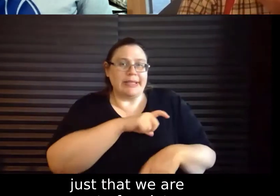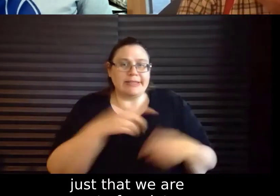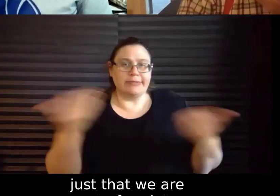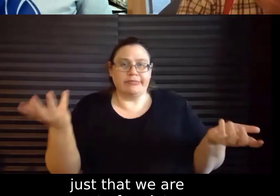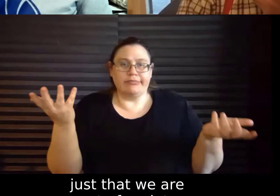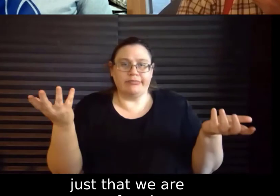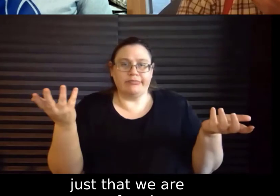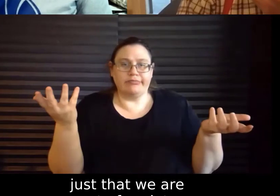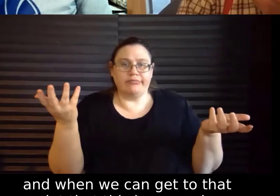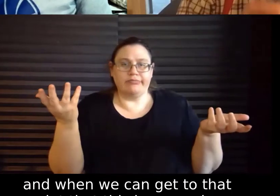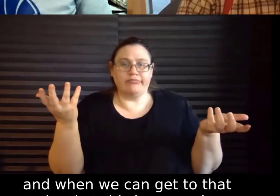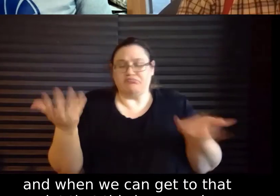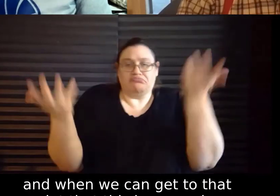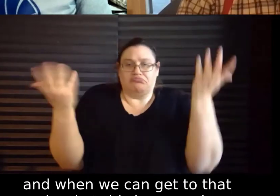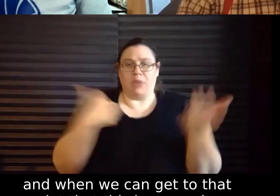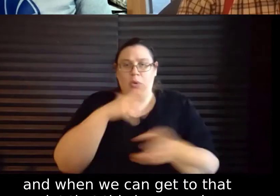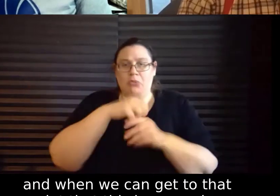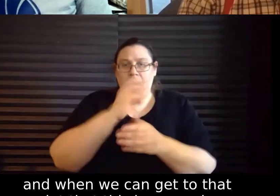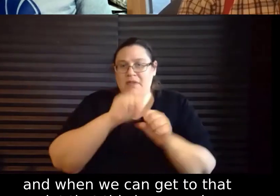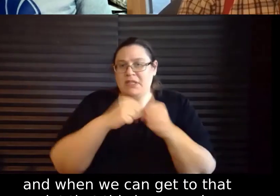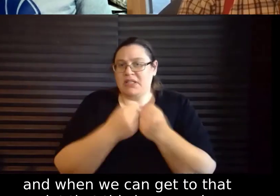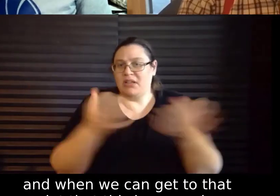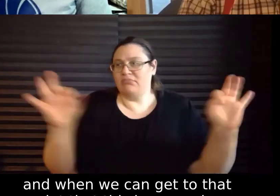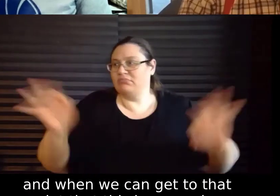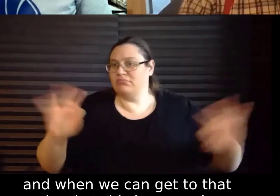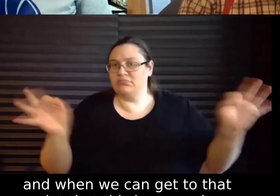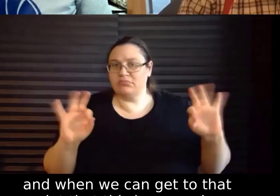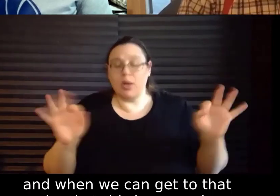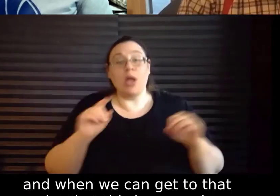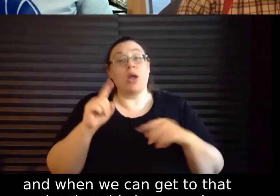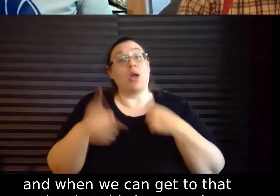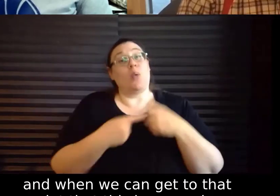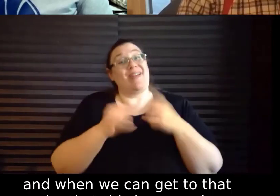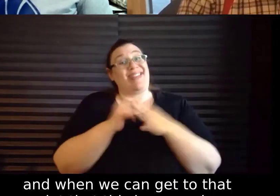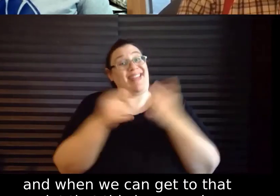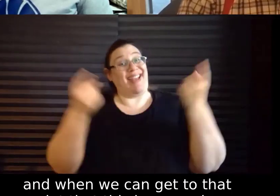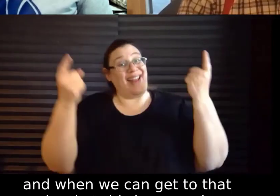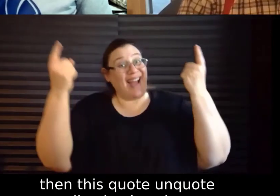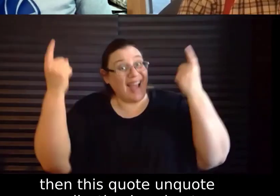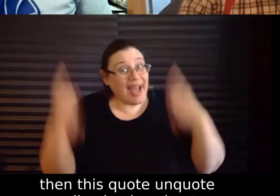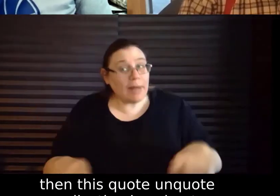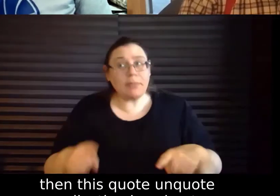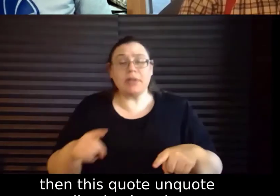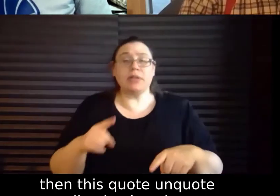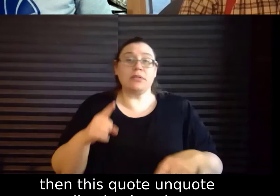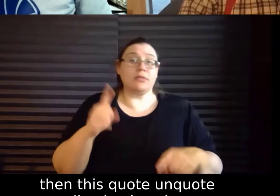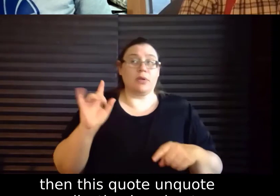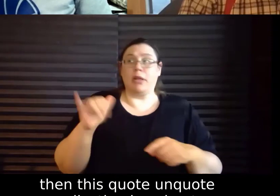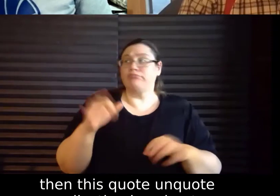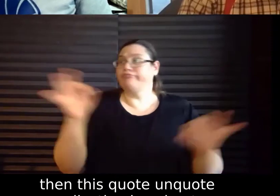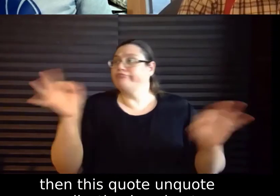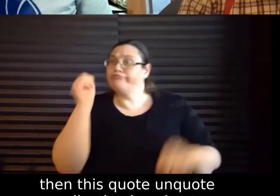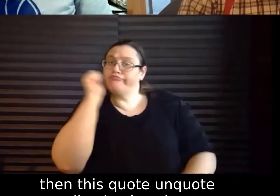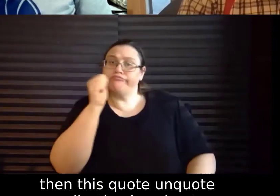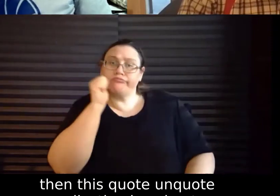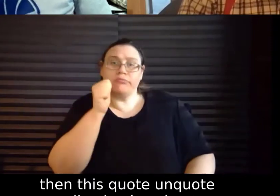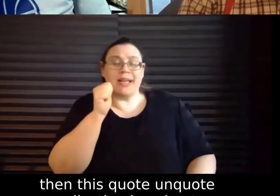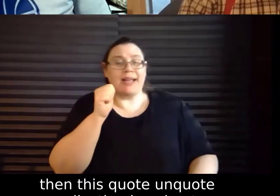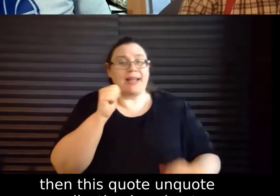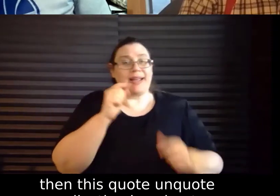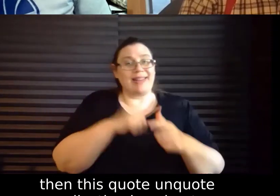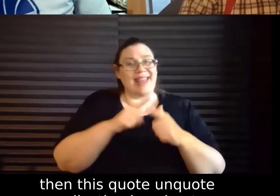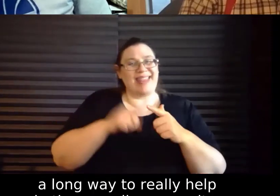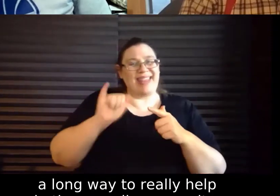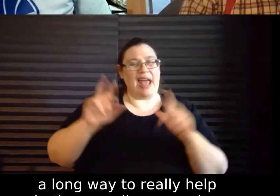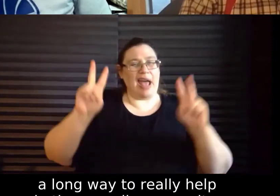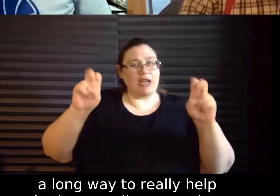part of society. And when we can get to that point that this is every day, then this quote unquote normalization is